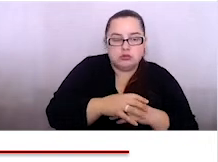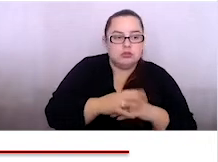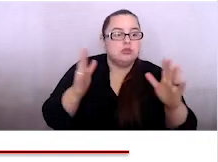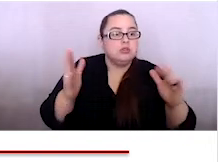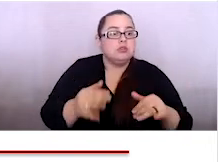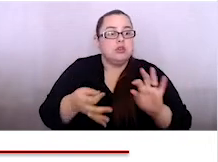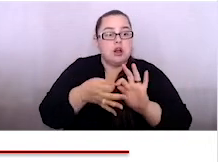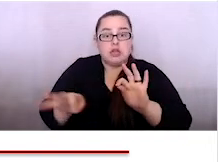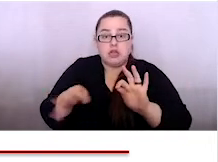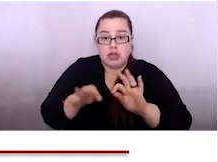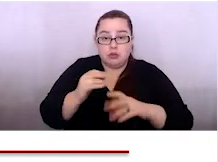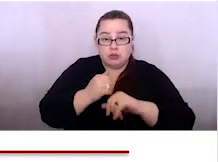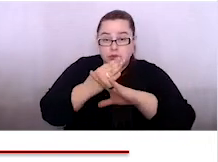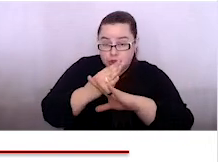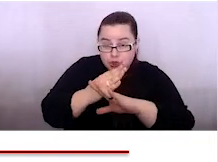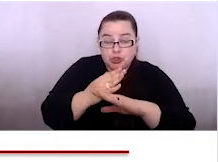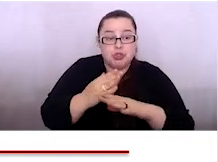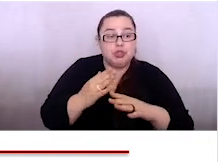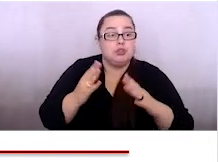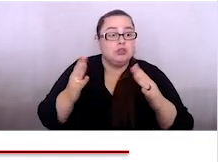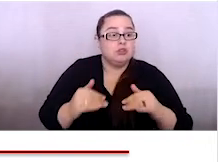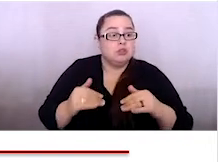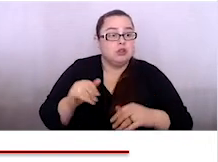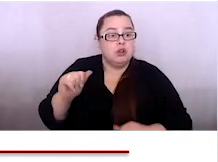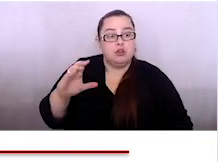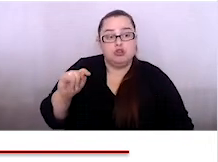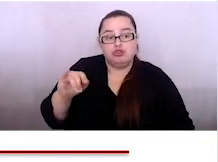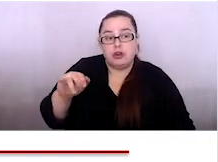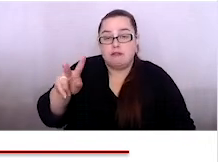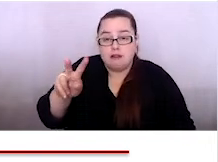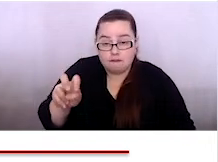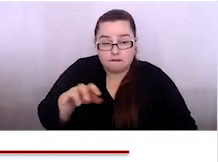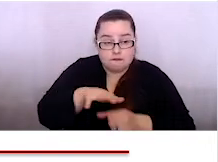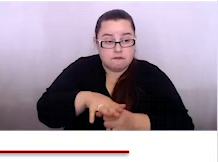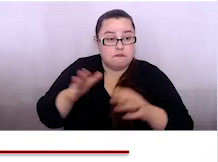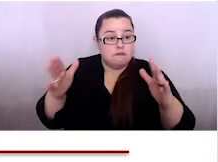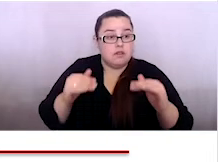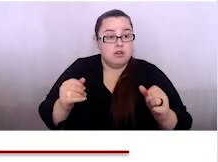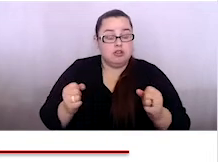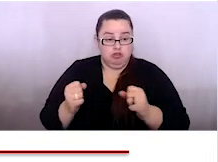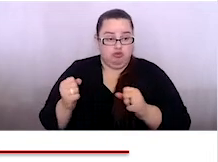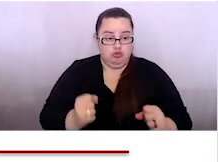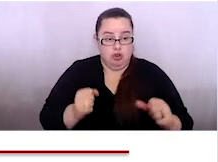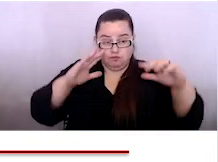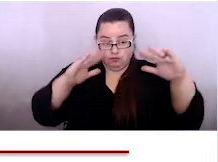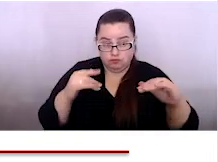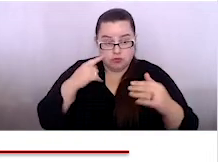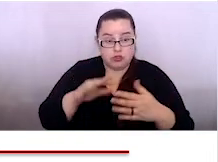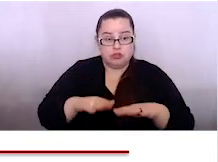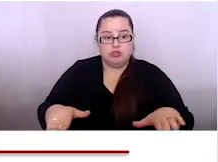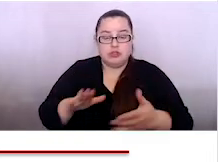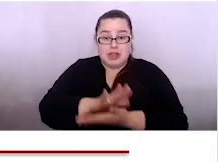language barriers can cause some stress, acculturative stress, high expectations for their children's academic